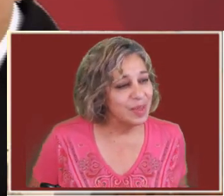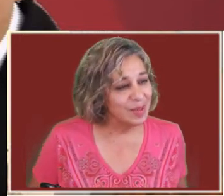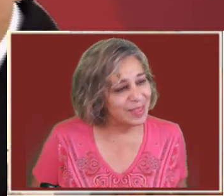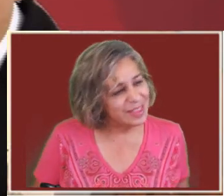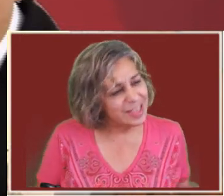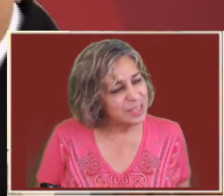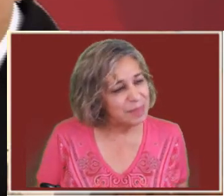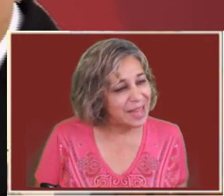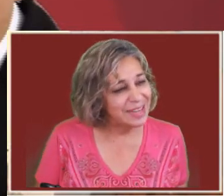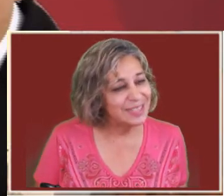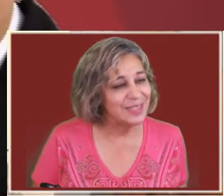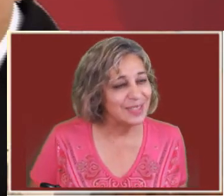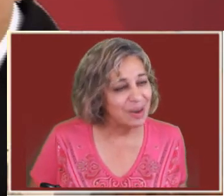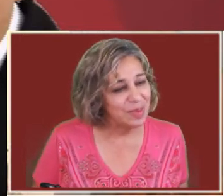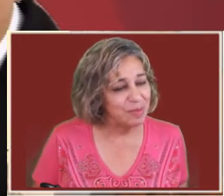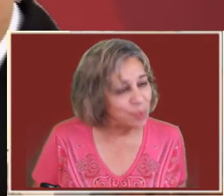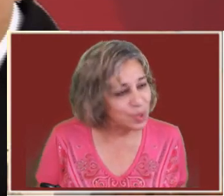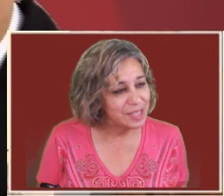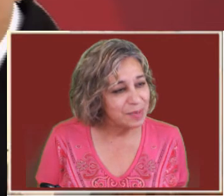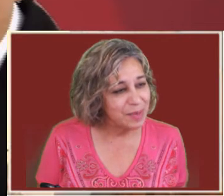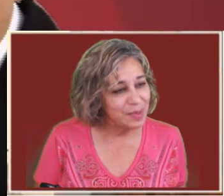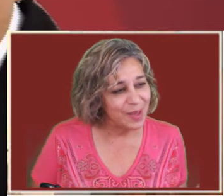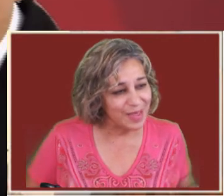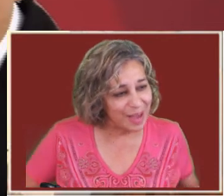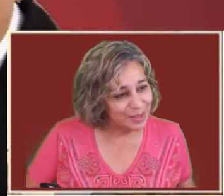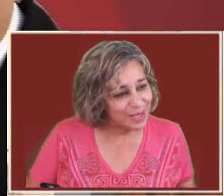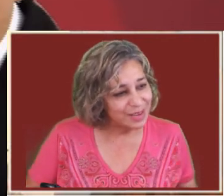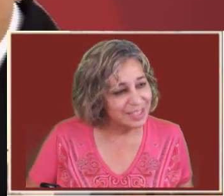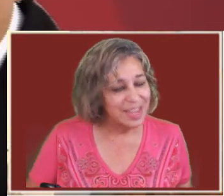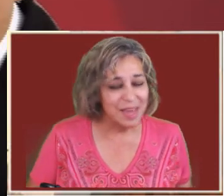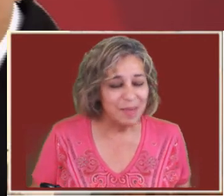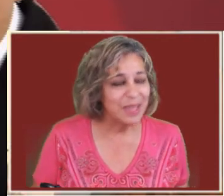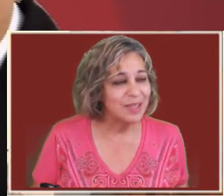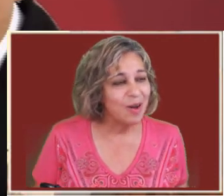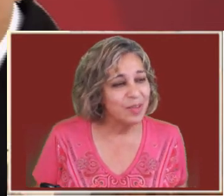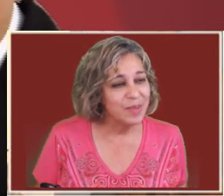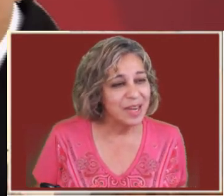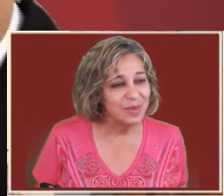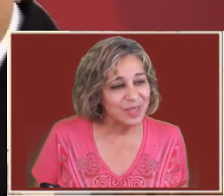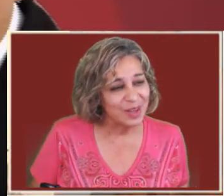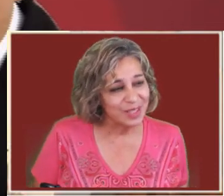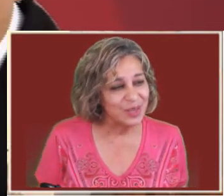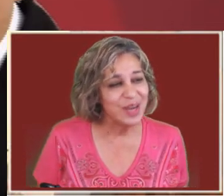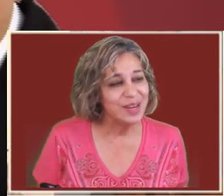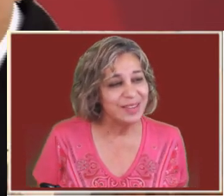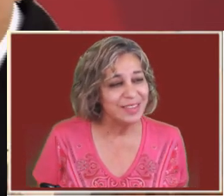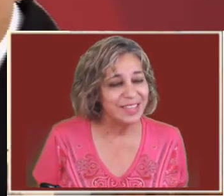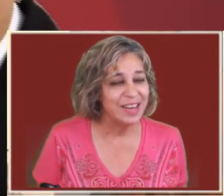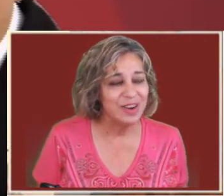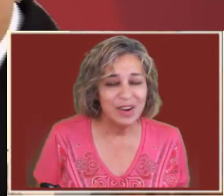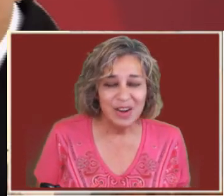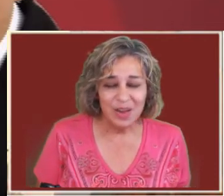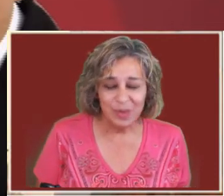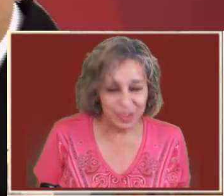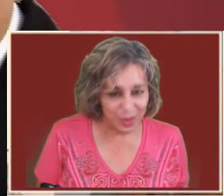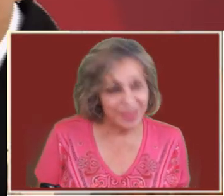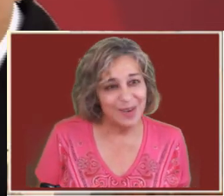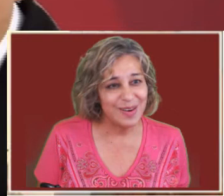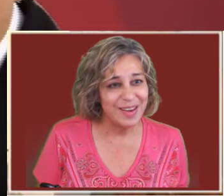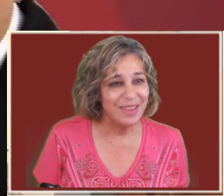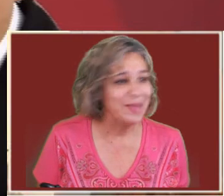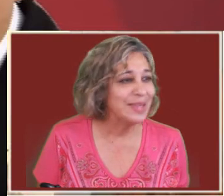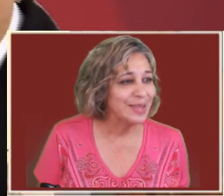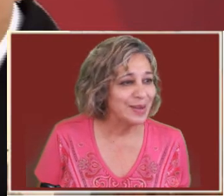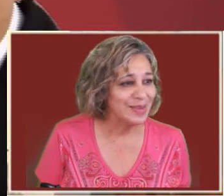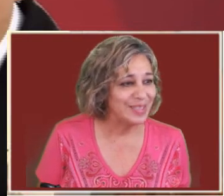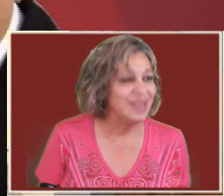with his plan is to start with the poorest people on the outskirts, because all the money was concentrated in the center, which was right there